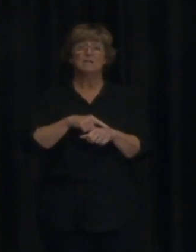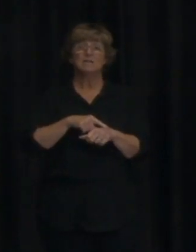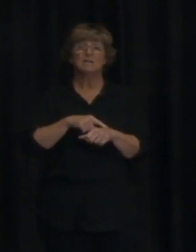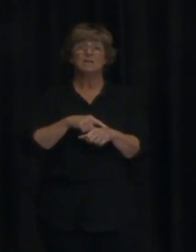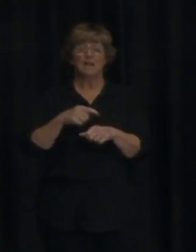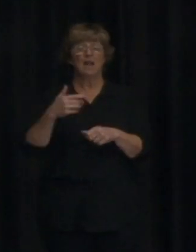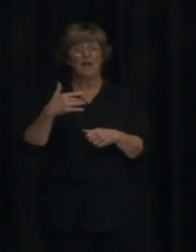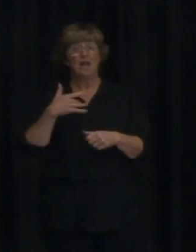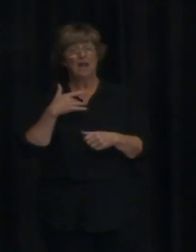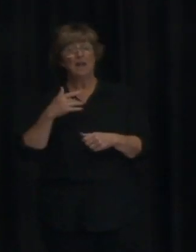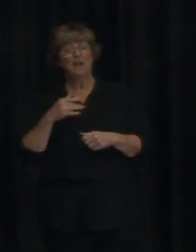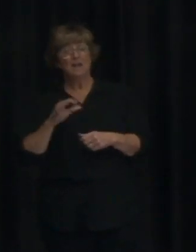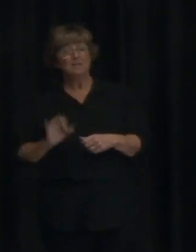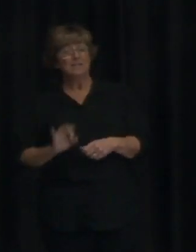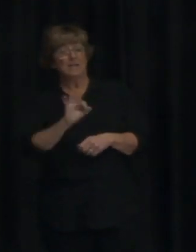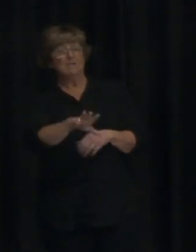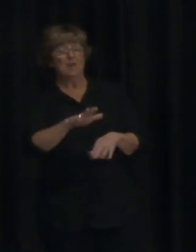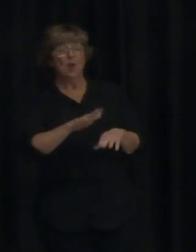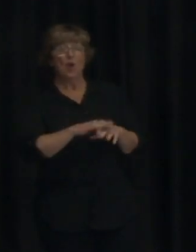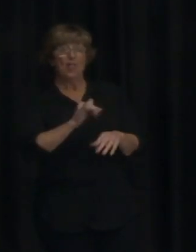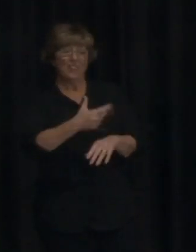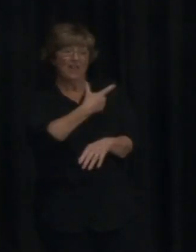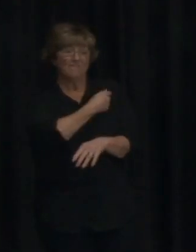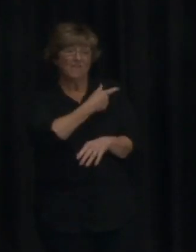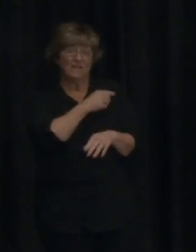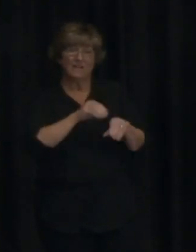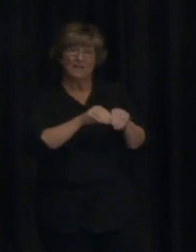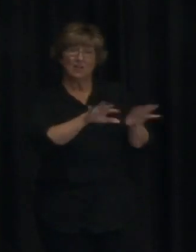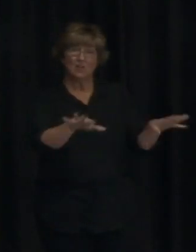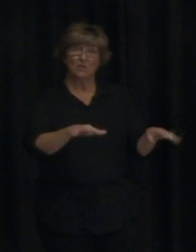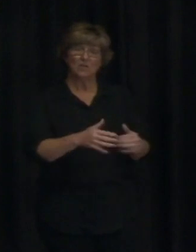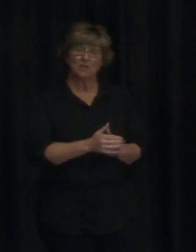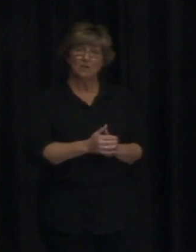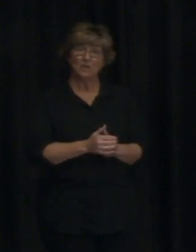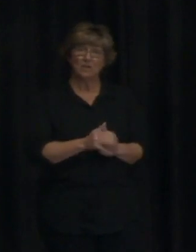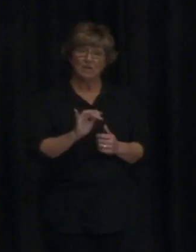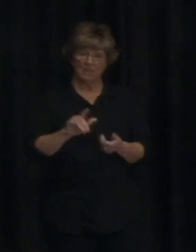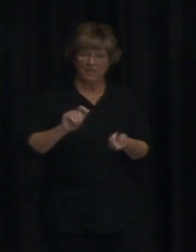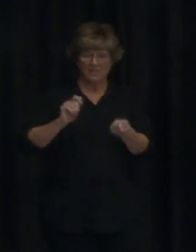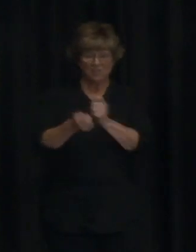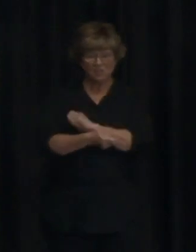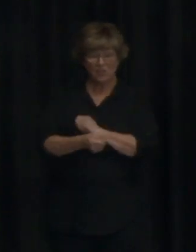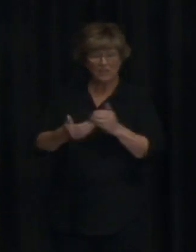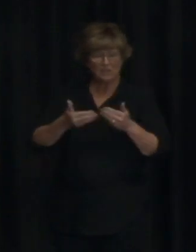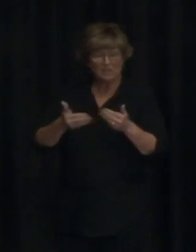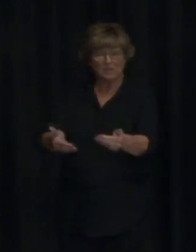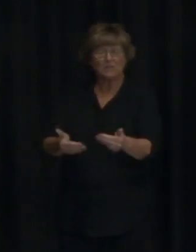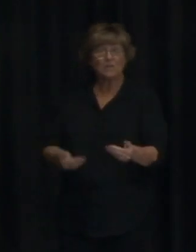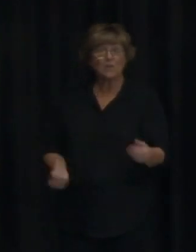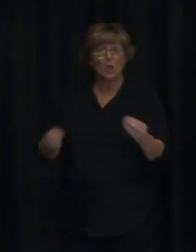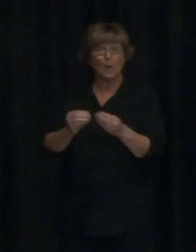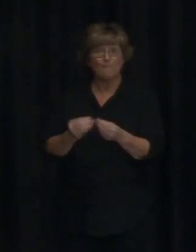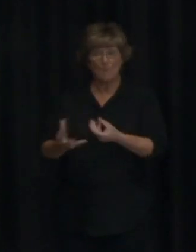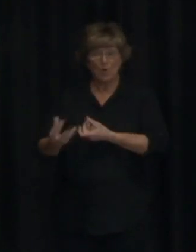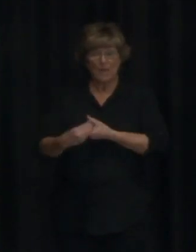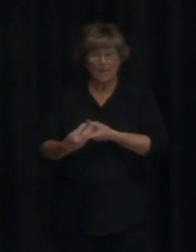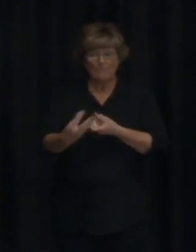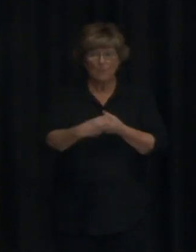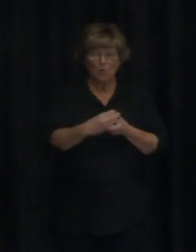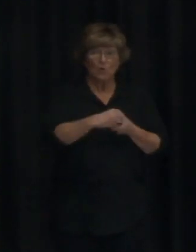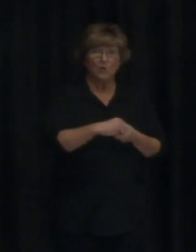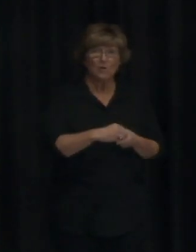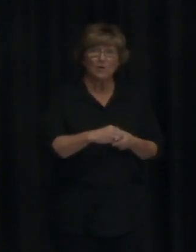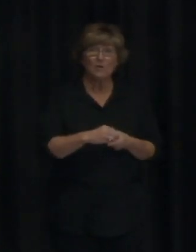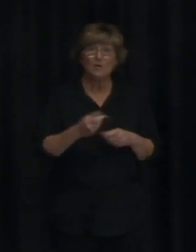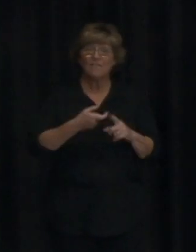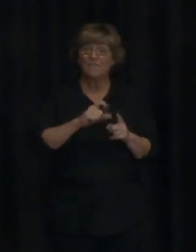input on vaccine distribution. Could this signal kind of a change going forward to have more input from